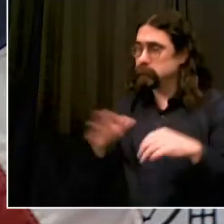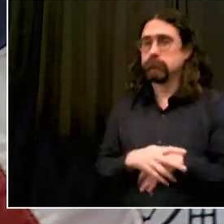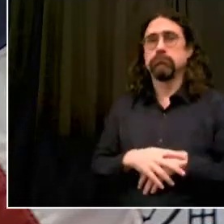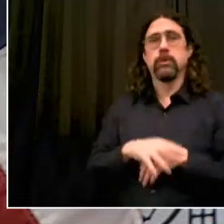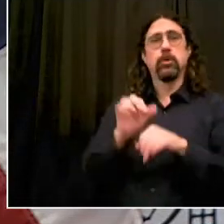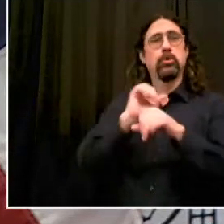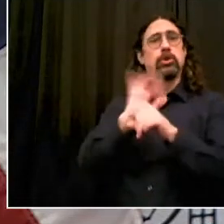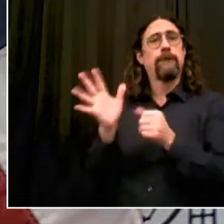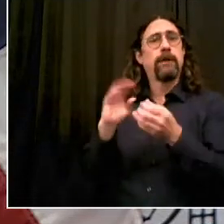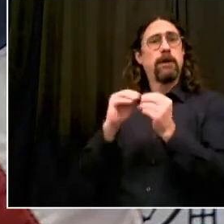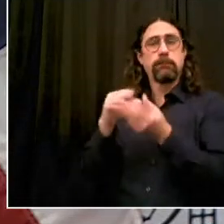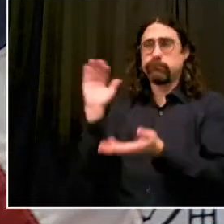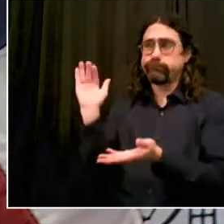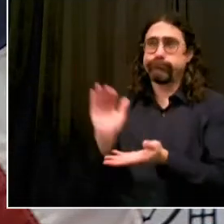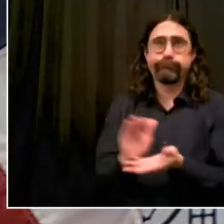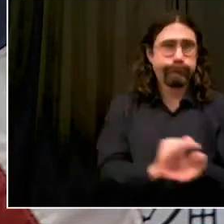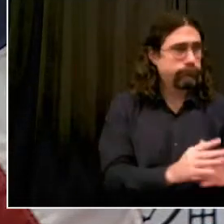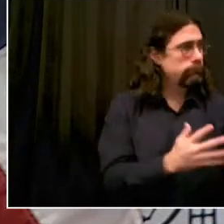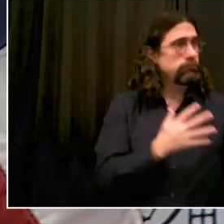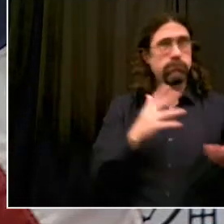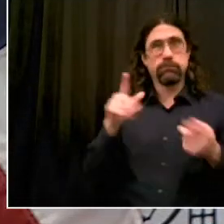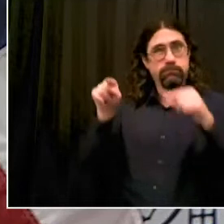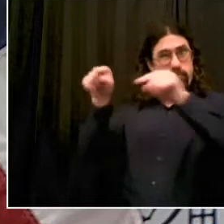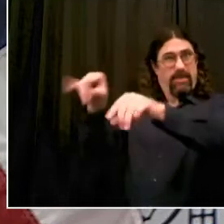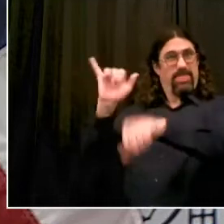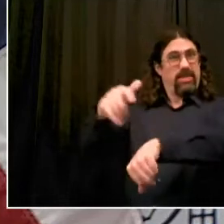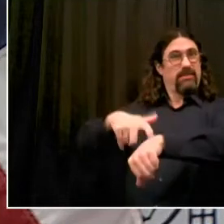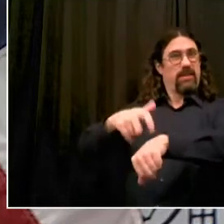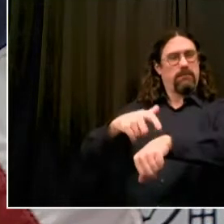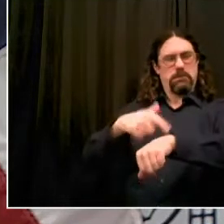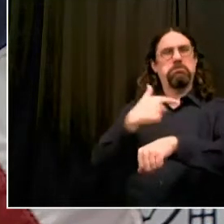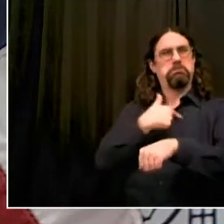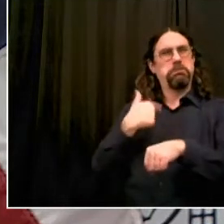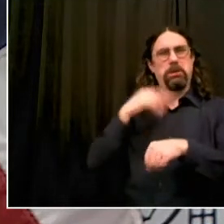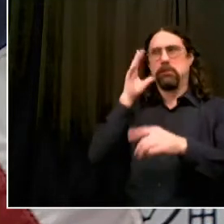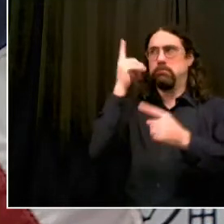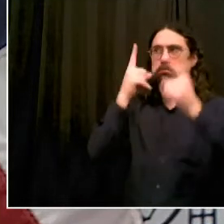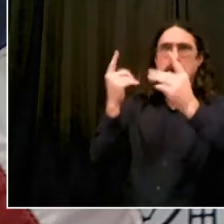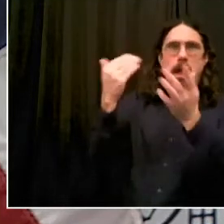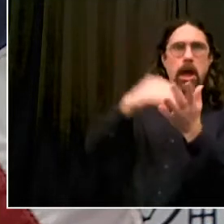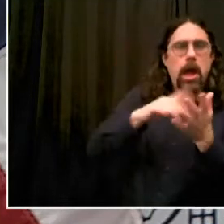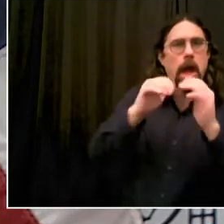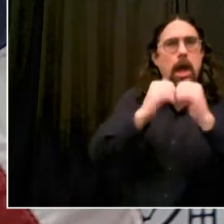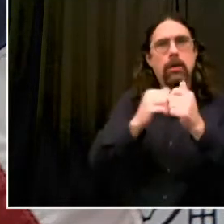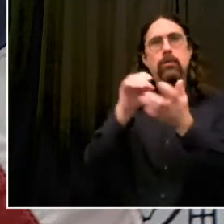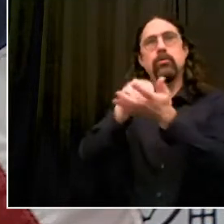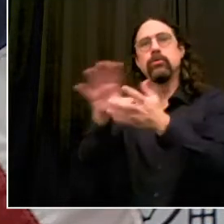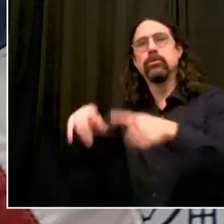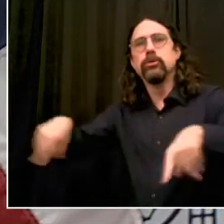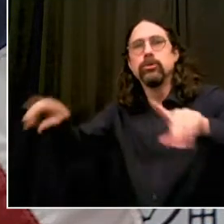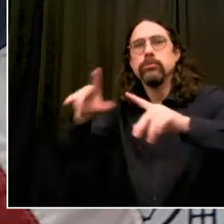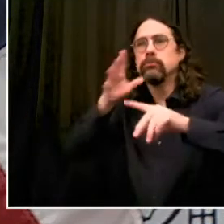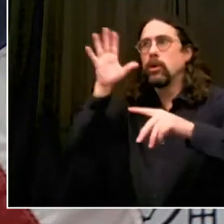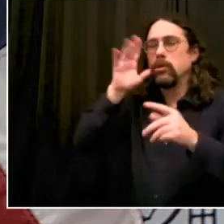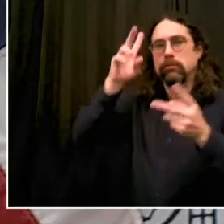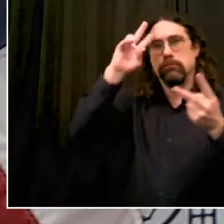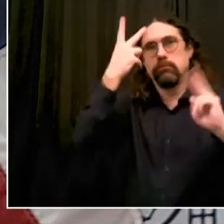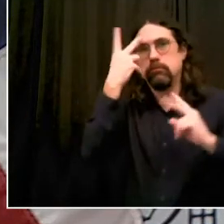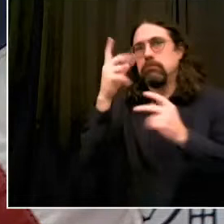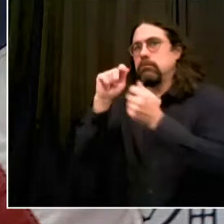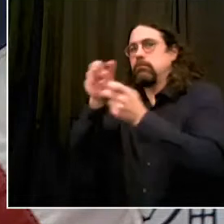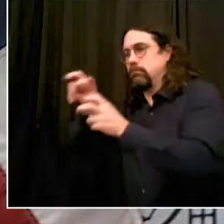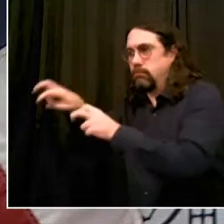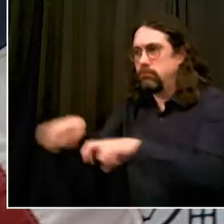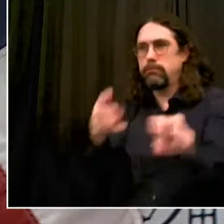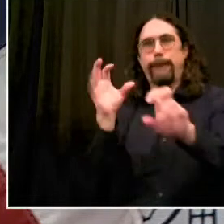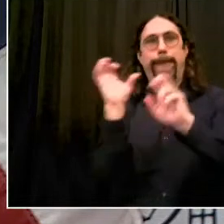Steve. Sure. So another question kind of related to that old 3% threshold. I know back when previous